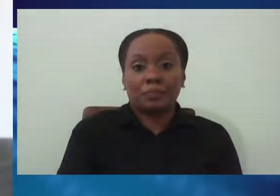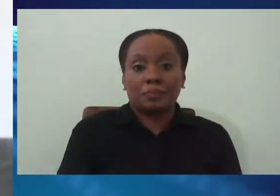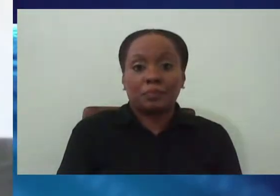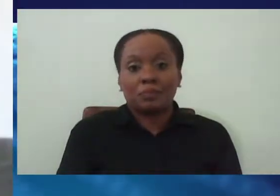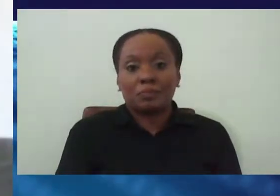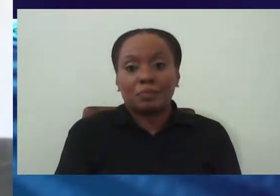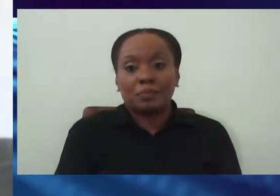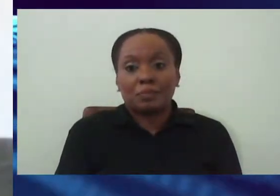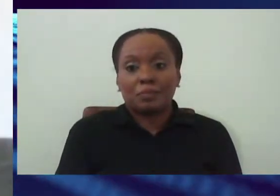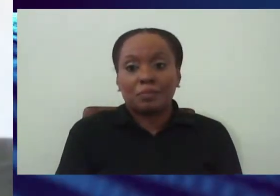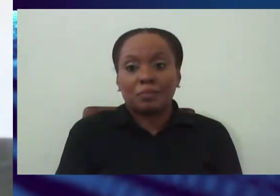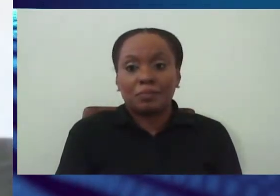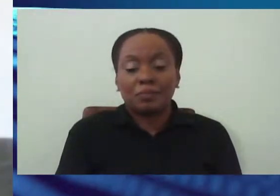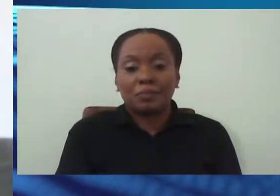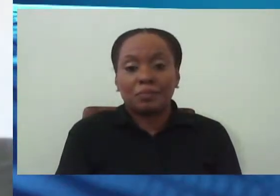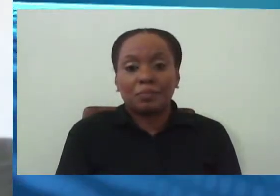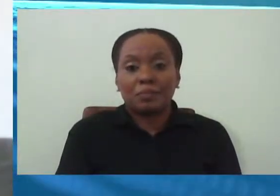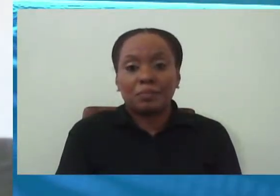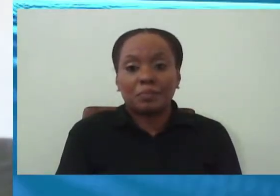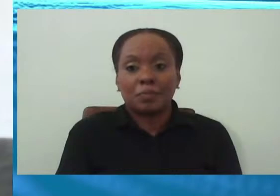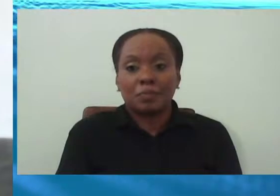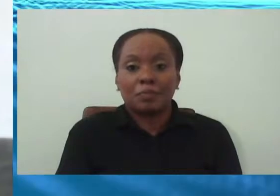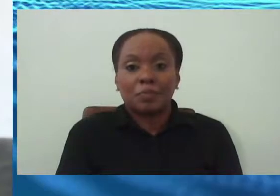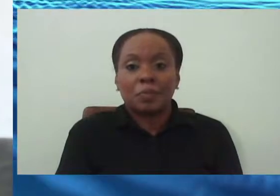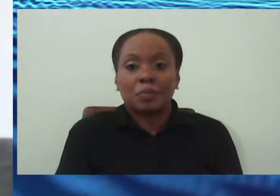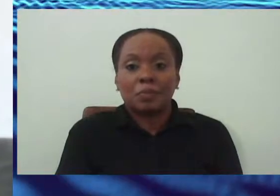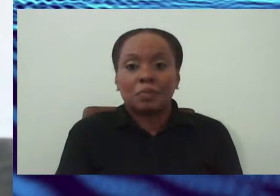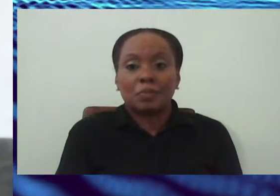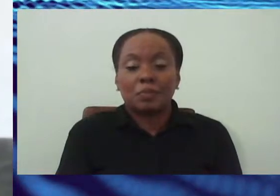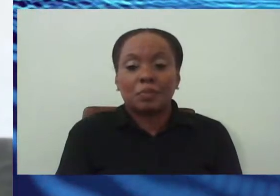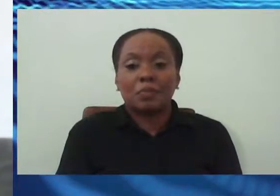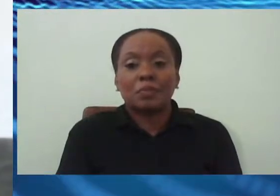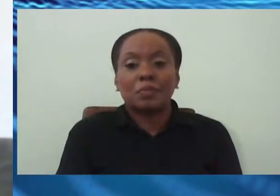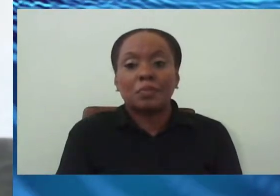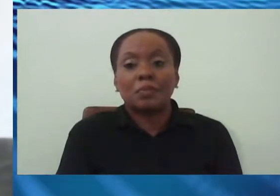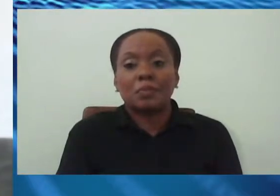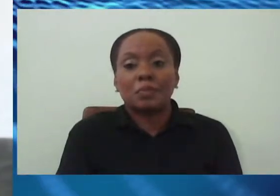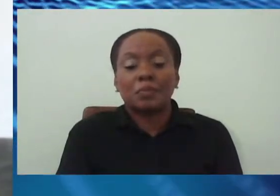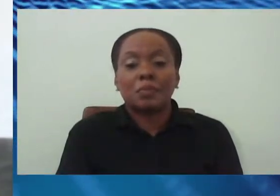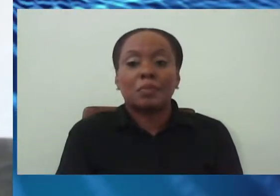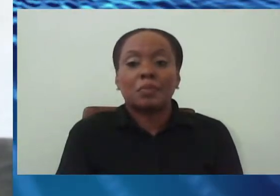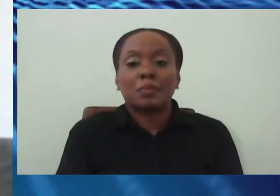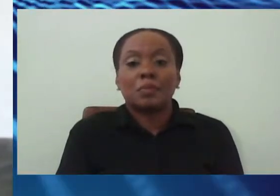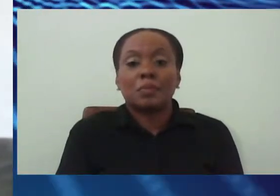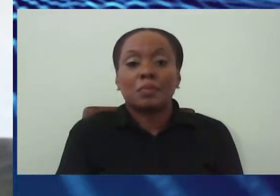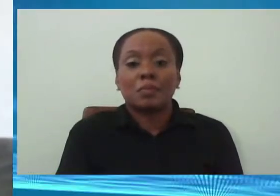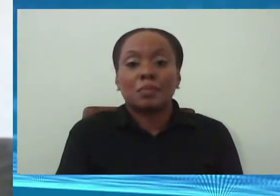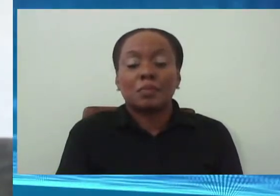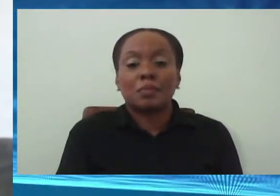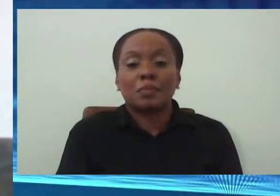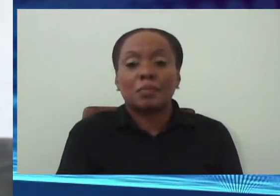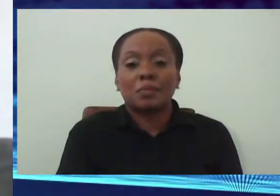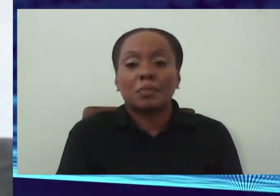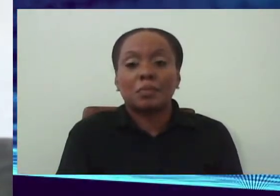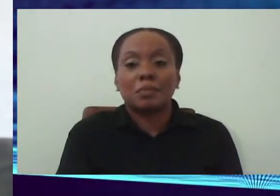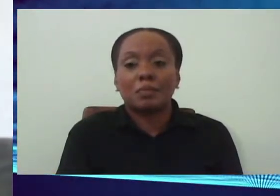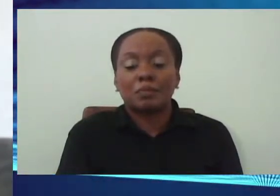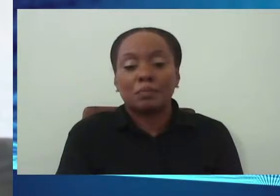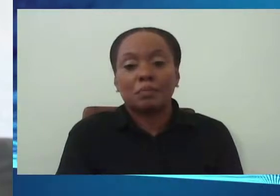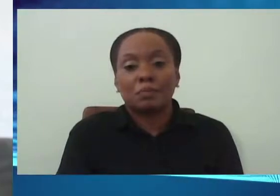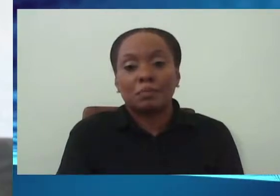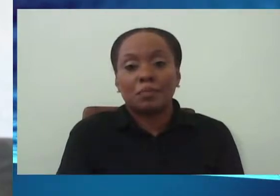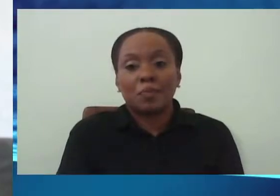Okay, the question of when does one take the vaccine has come up quite a bit. How long